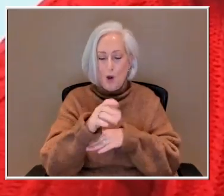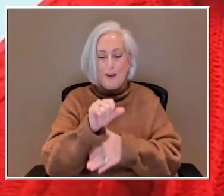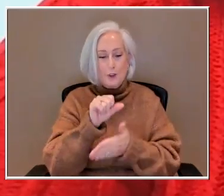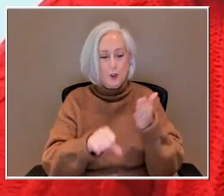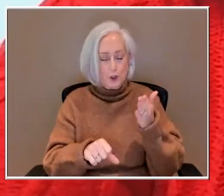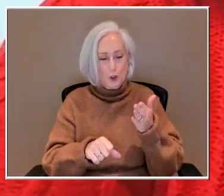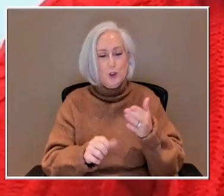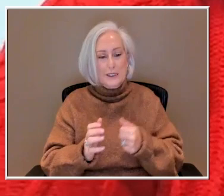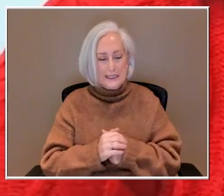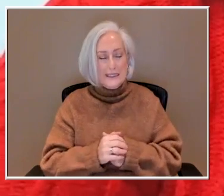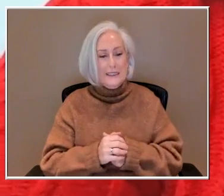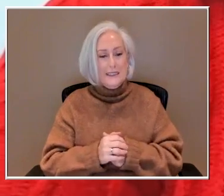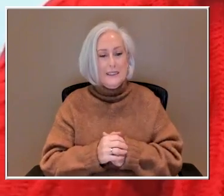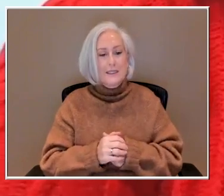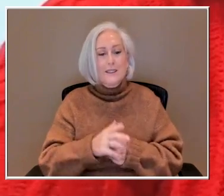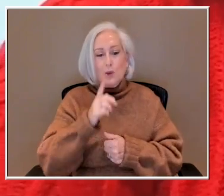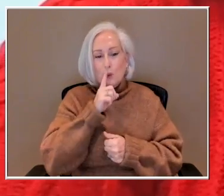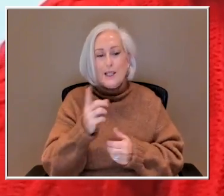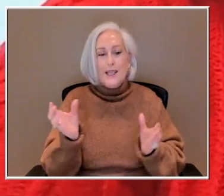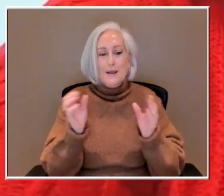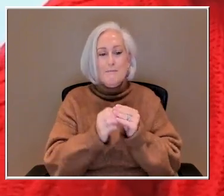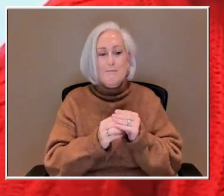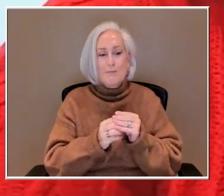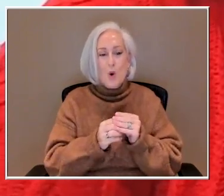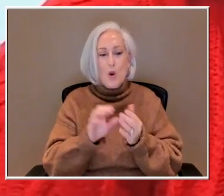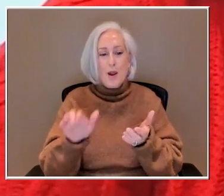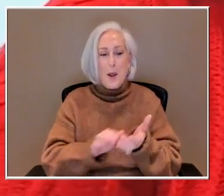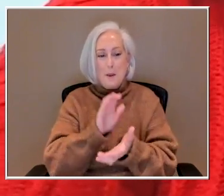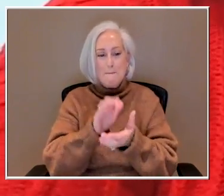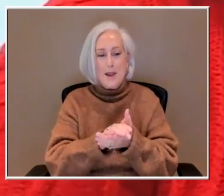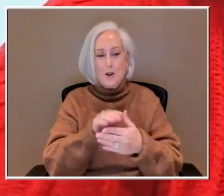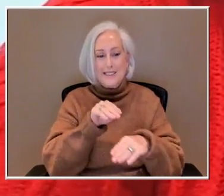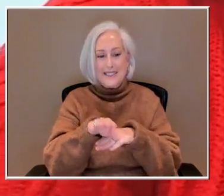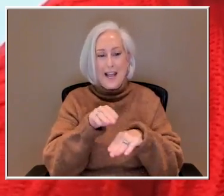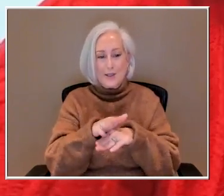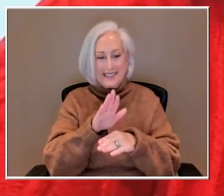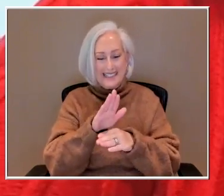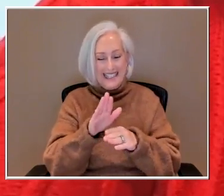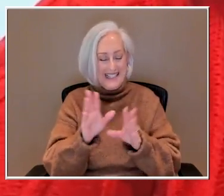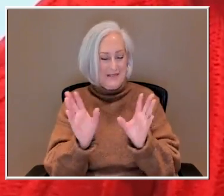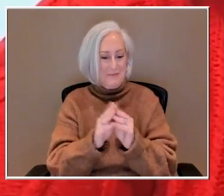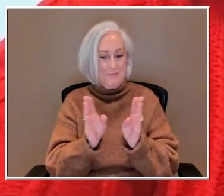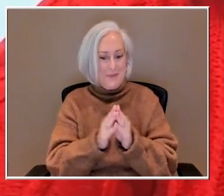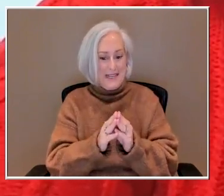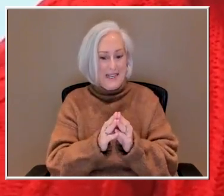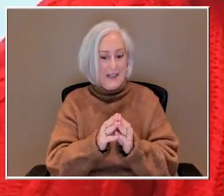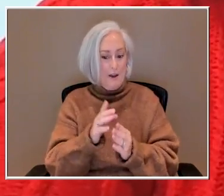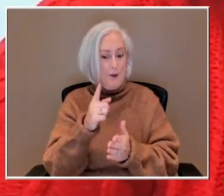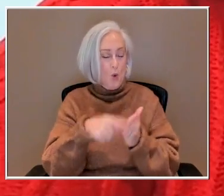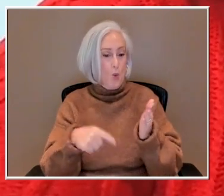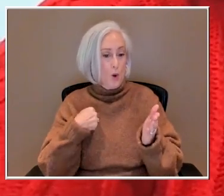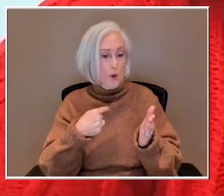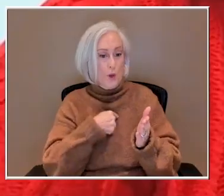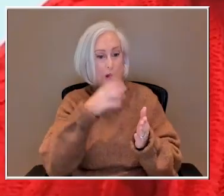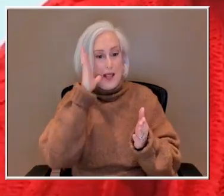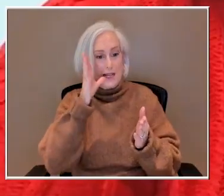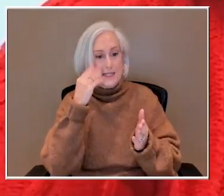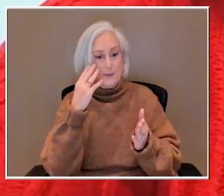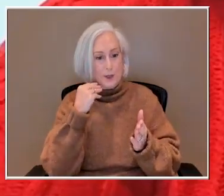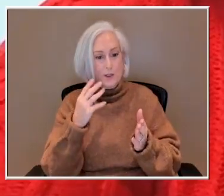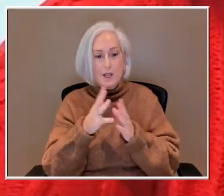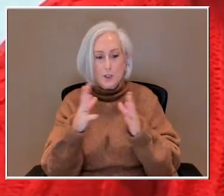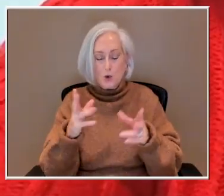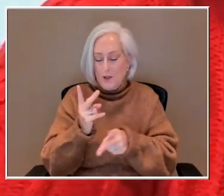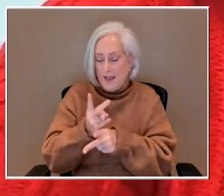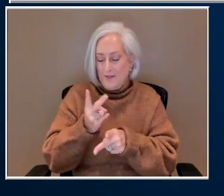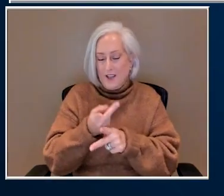of a marriage counseling session with me and my husband as to what we were going to be going through. So there was a lot of care there coming from